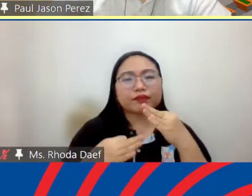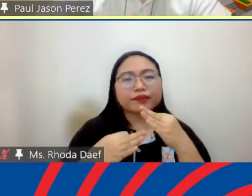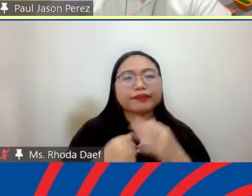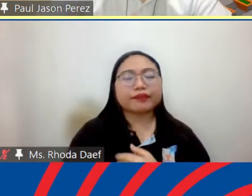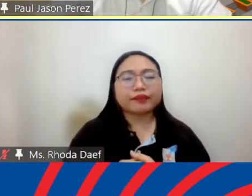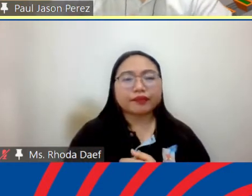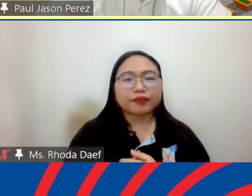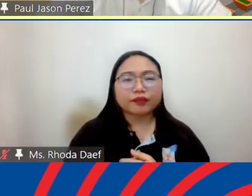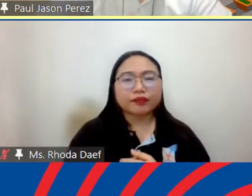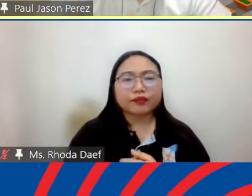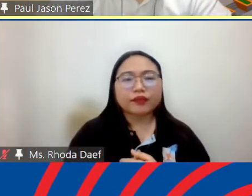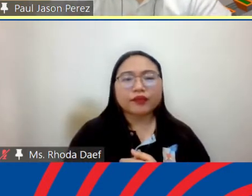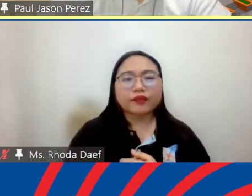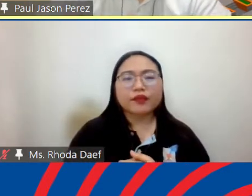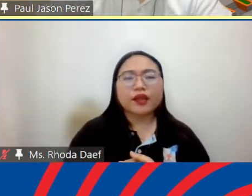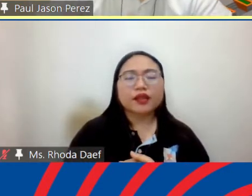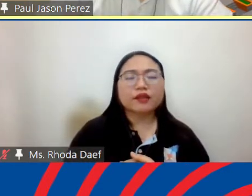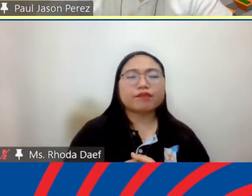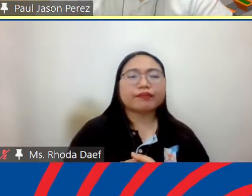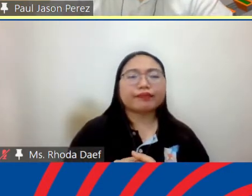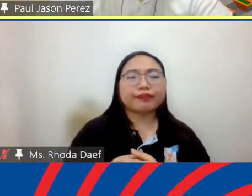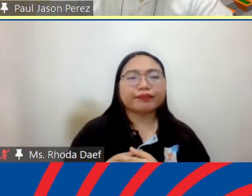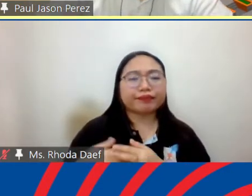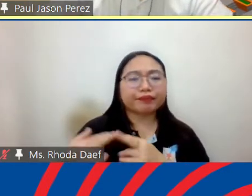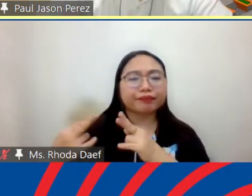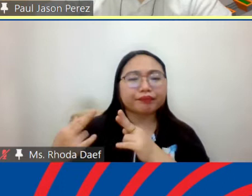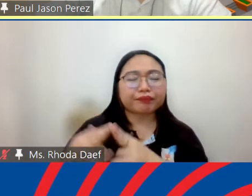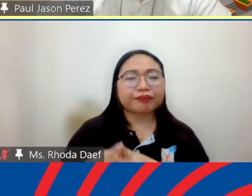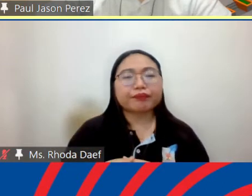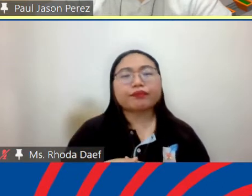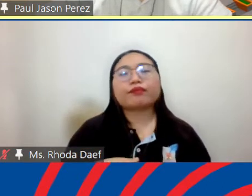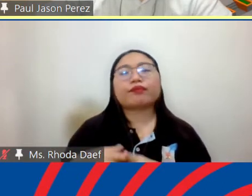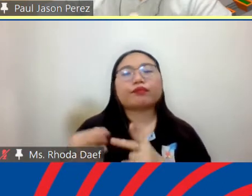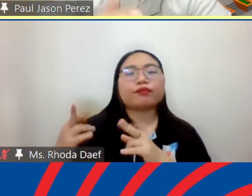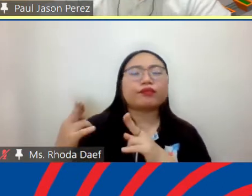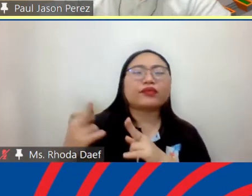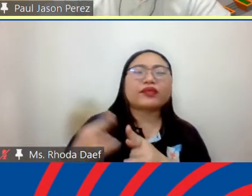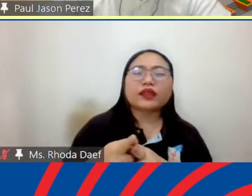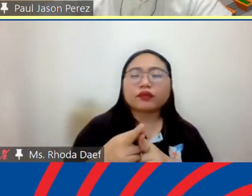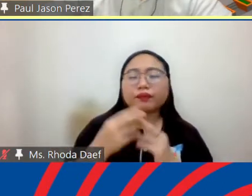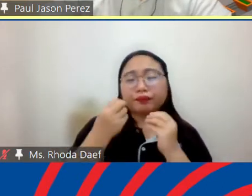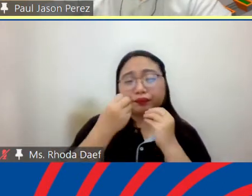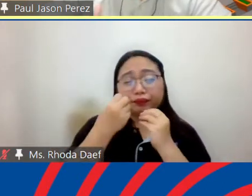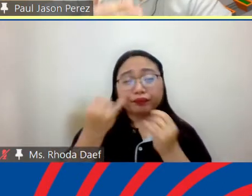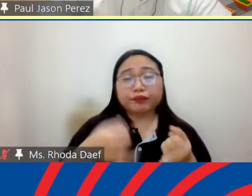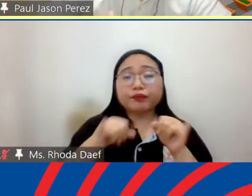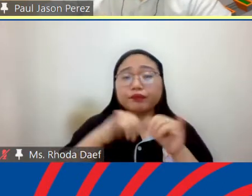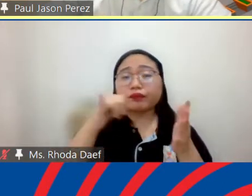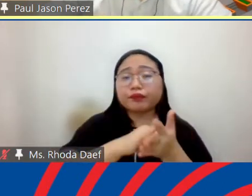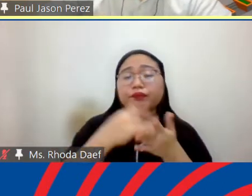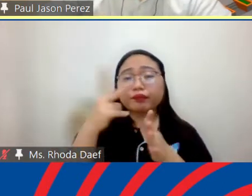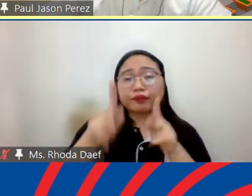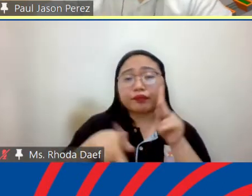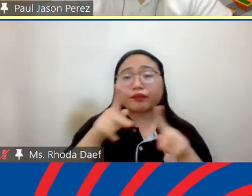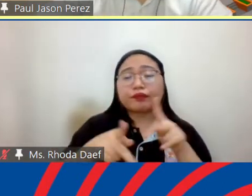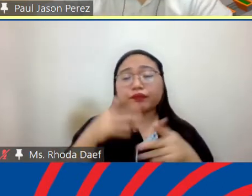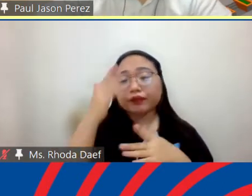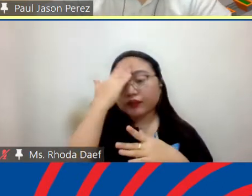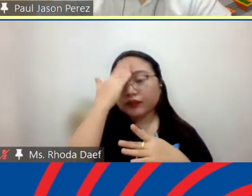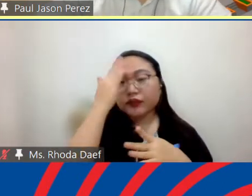the right of the people to know, especially if the research that you're doing is funded